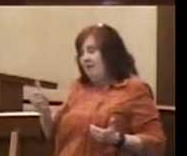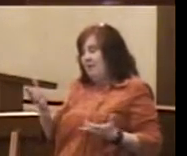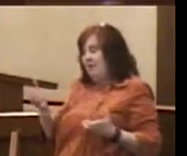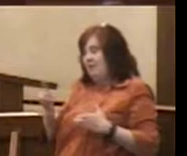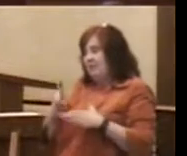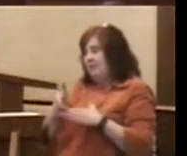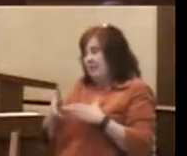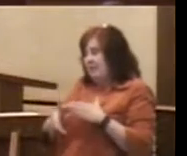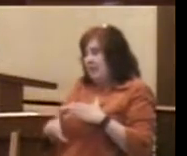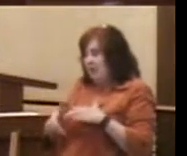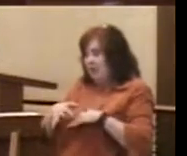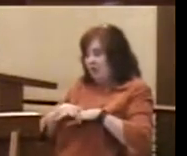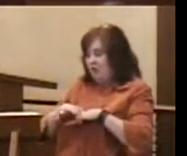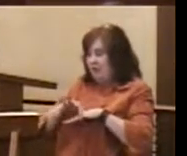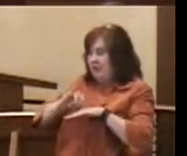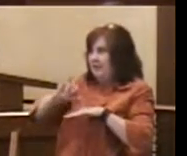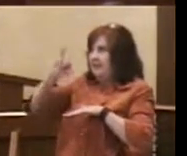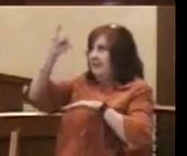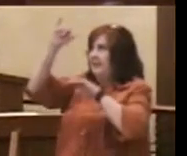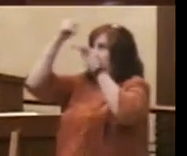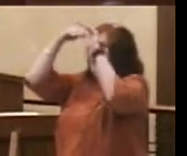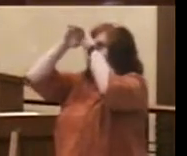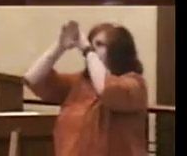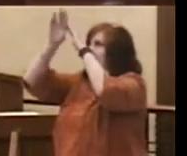heaven. Give us this day our daily bread, and forgive us our